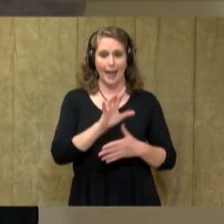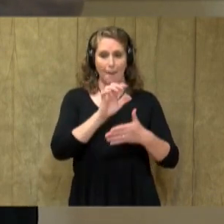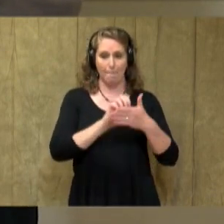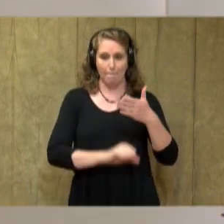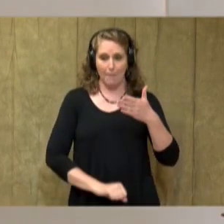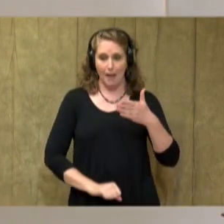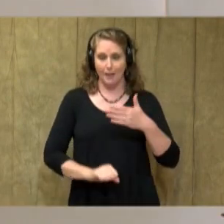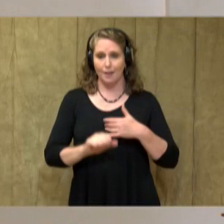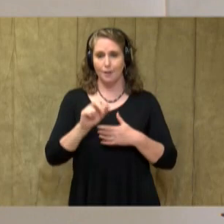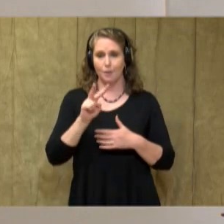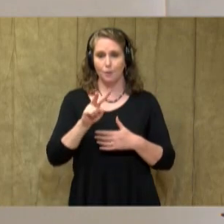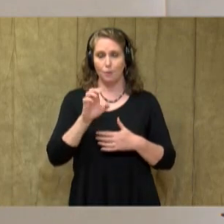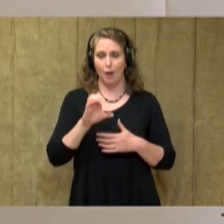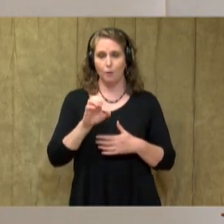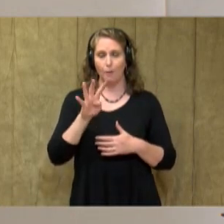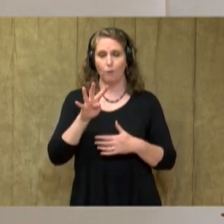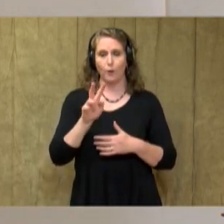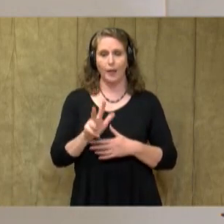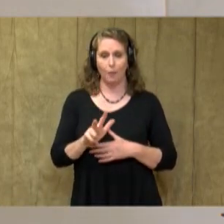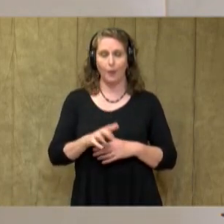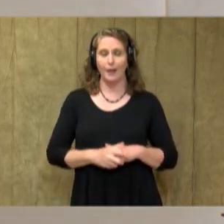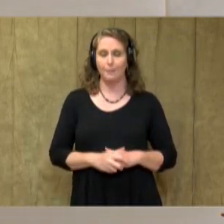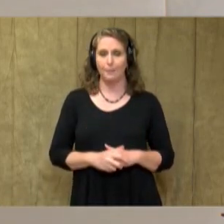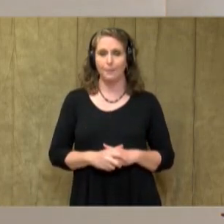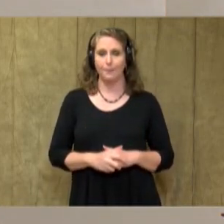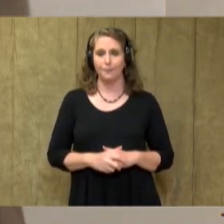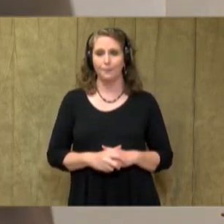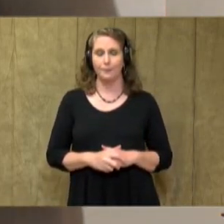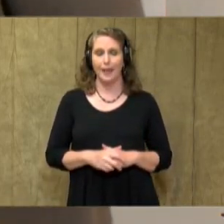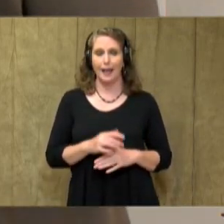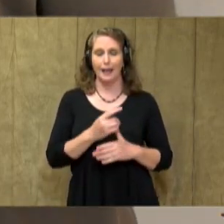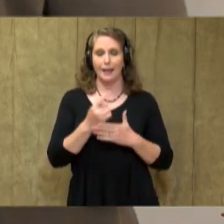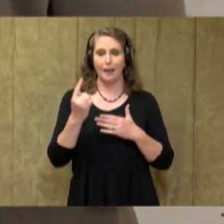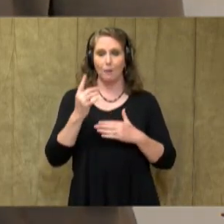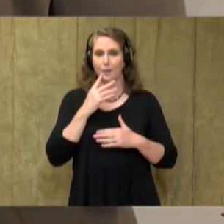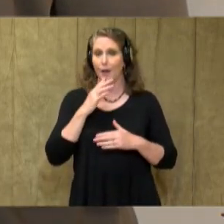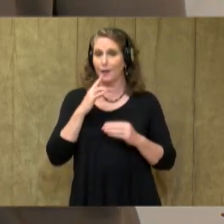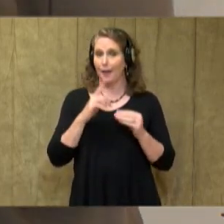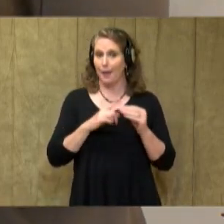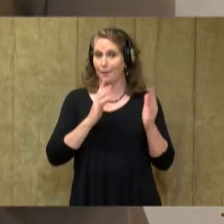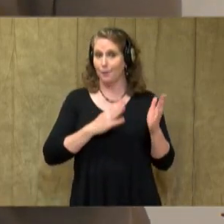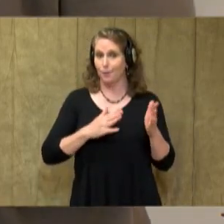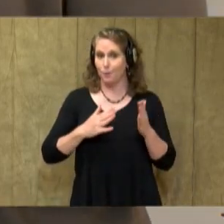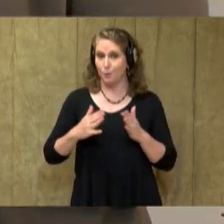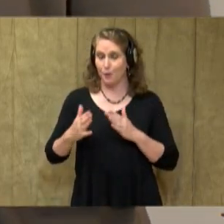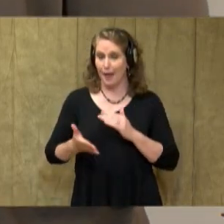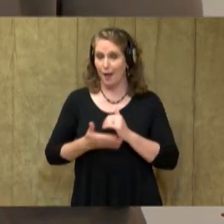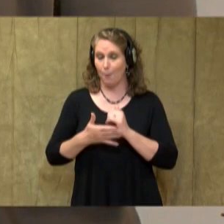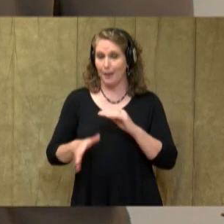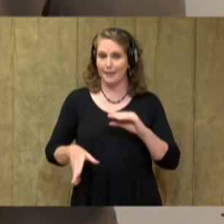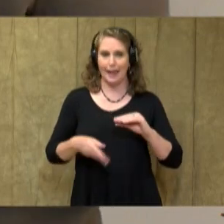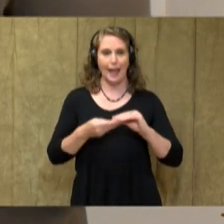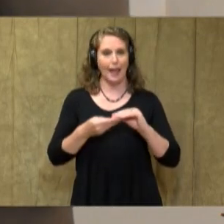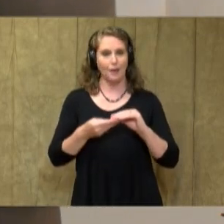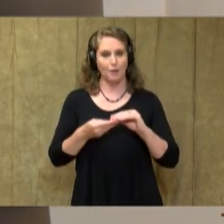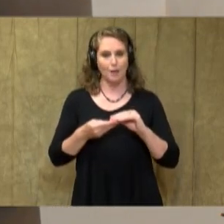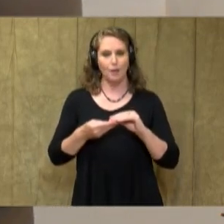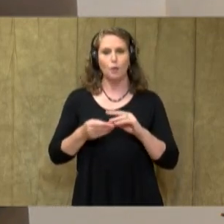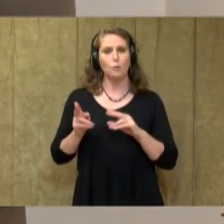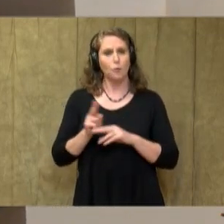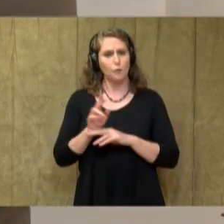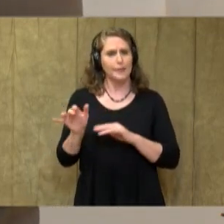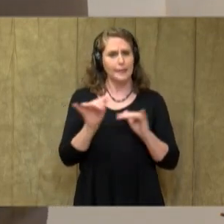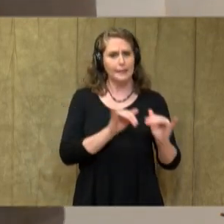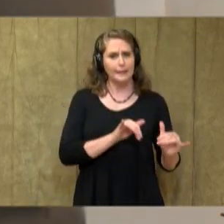minus 243. Now, last week we talked about some strategies to help us add. Well, we're going to use some of